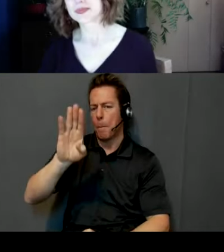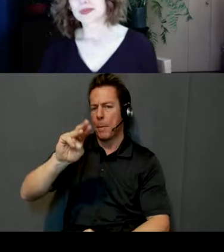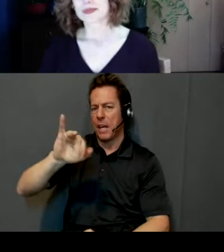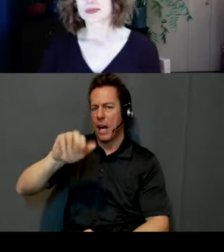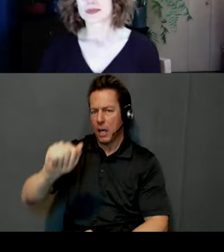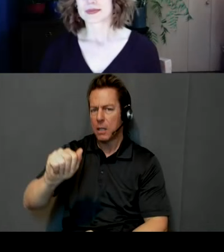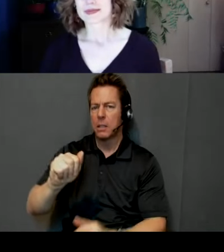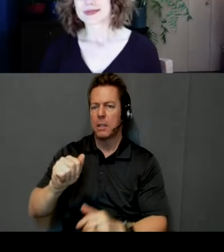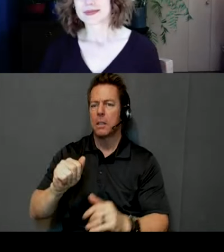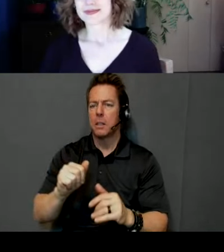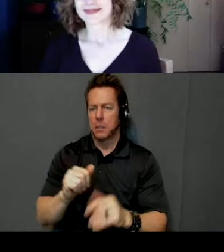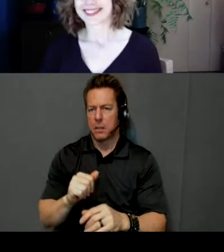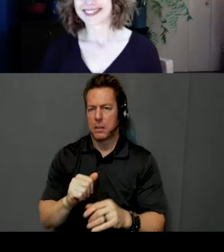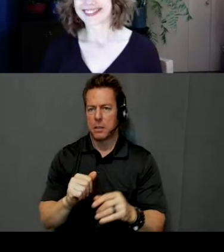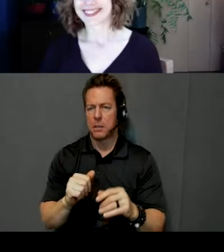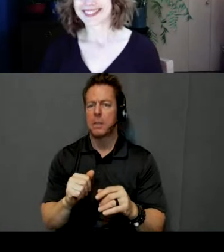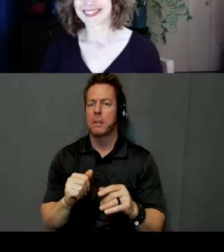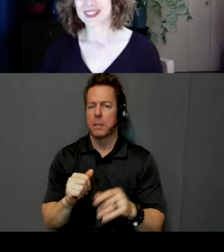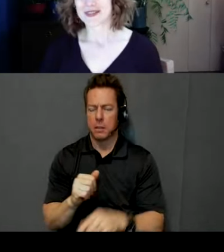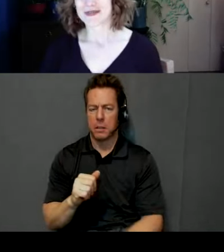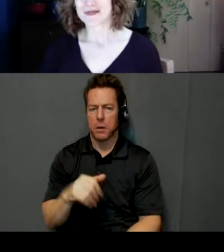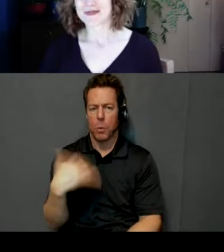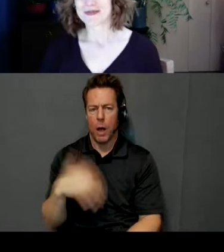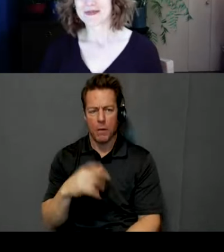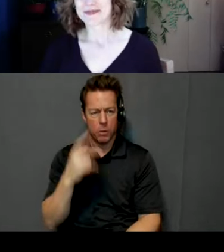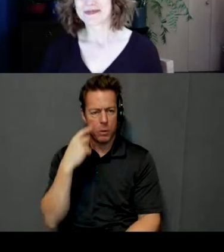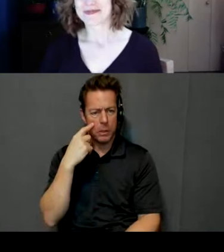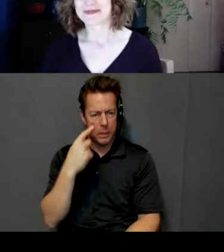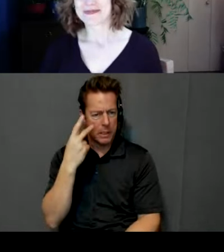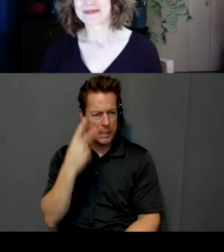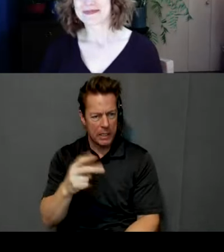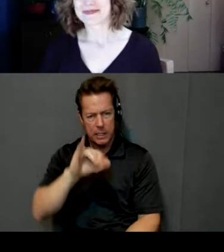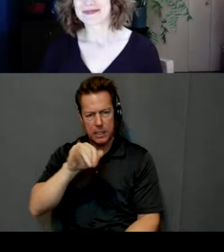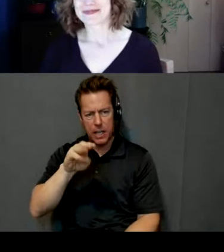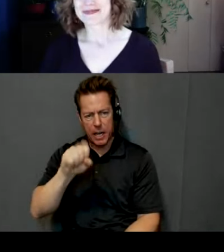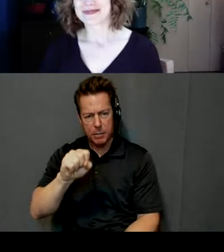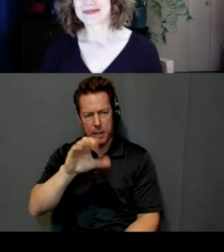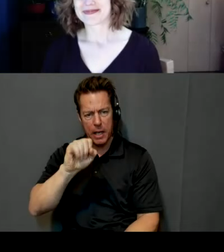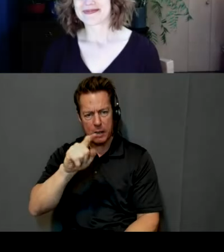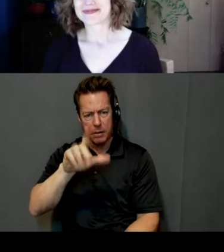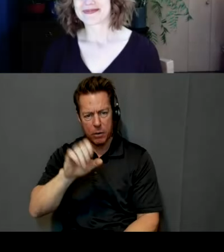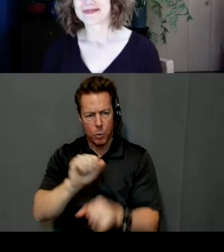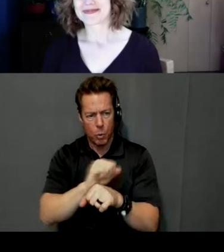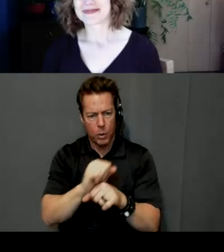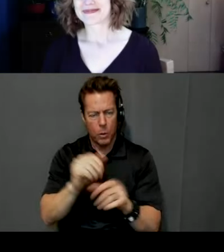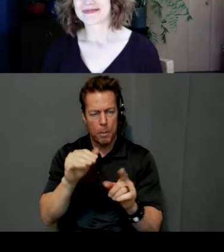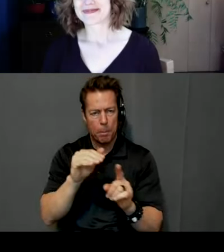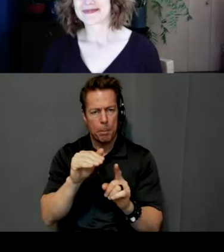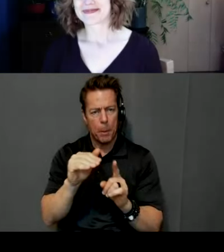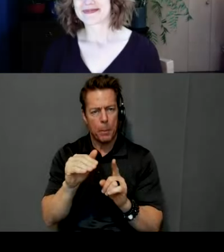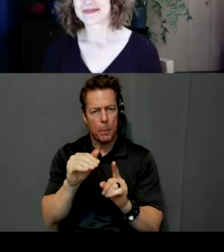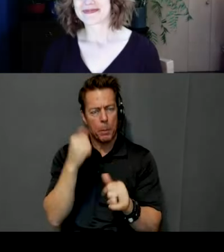had made a reference on Instagram saying, wow, have you ever seen Castle's work? It reminds me of his work. And I was like,